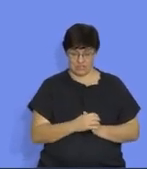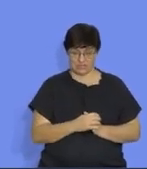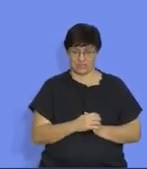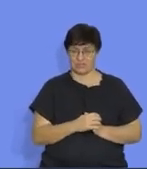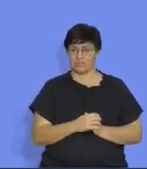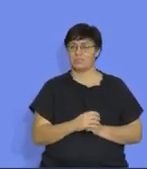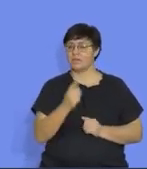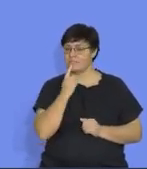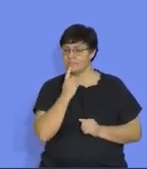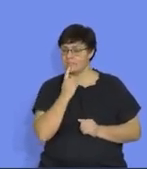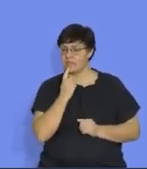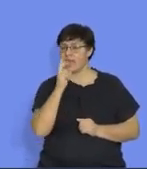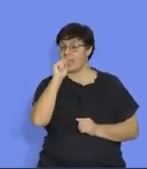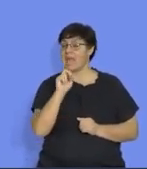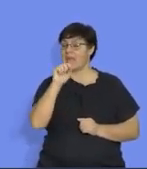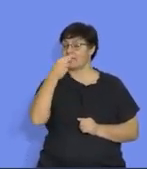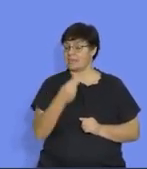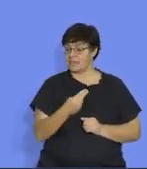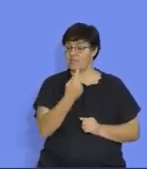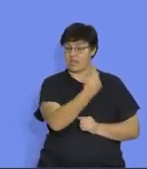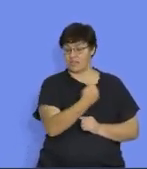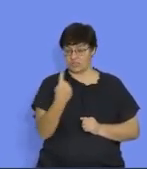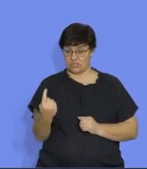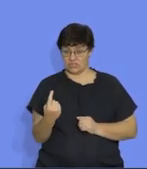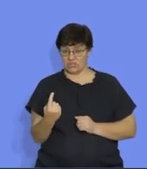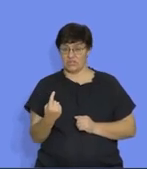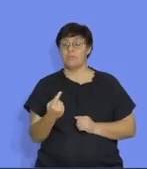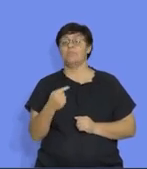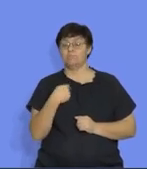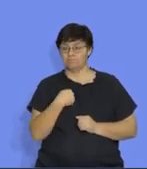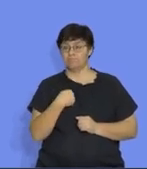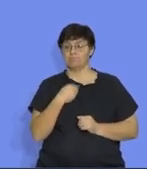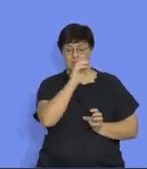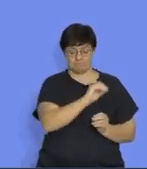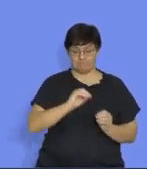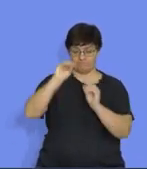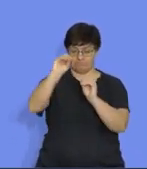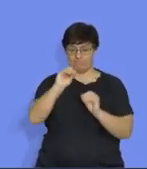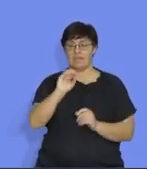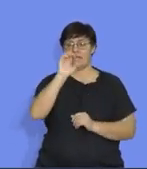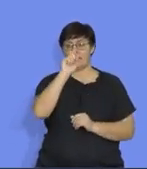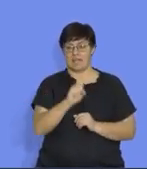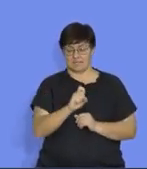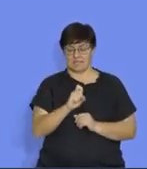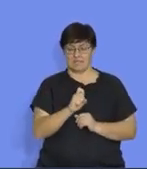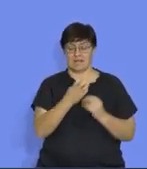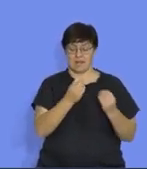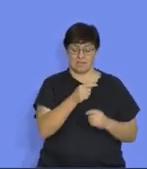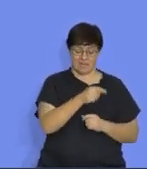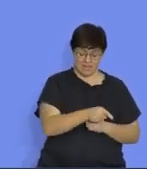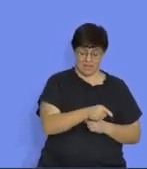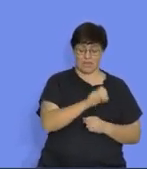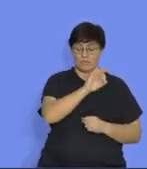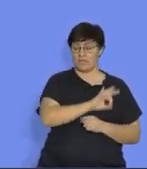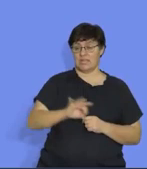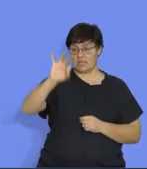going to be able to determine the nth term for each sequence by actually substituting in the respective